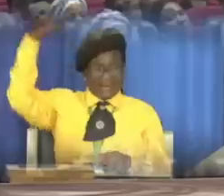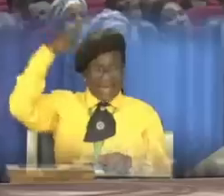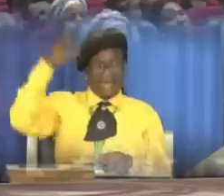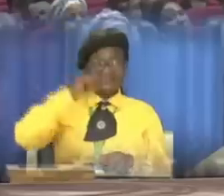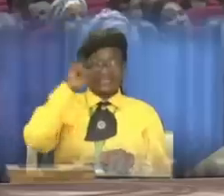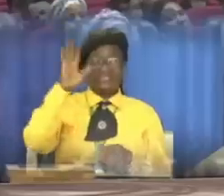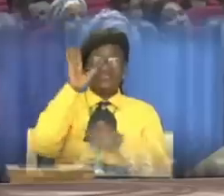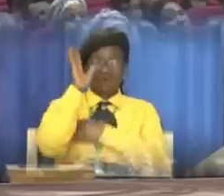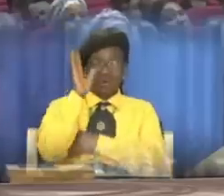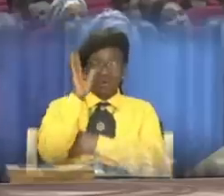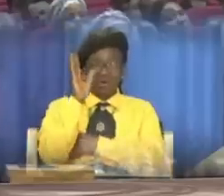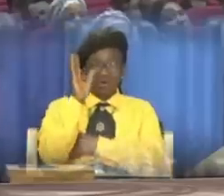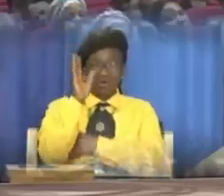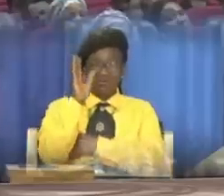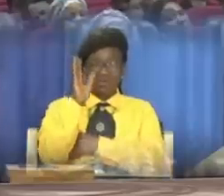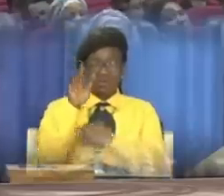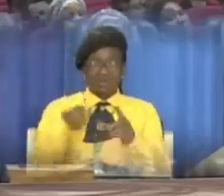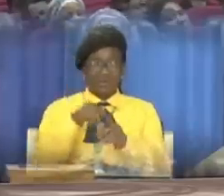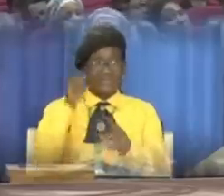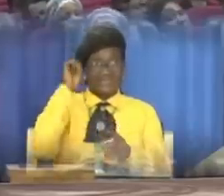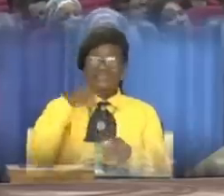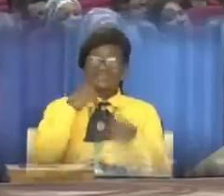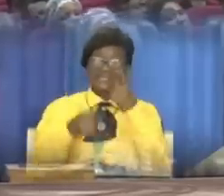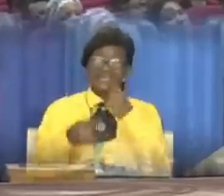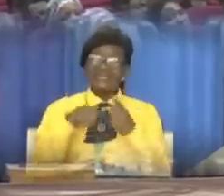let light come in.